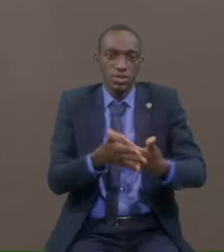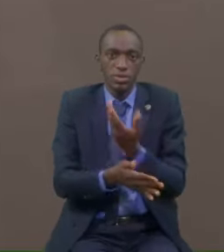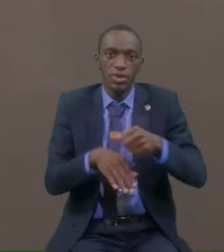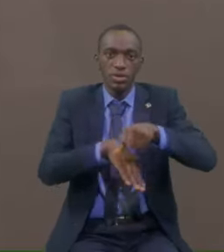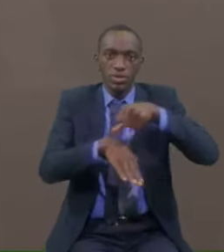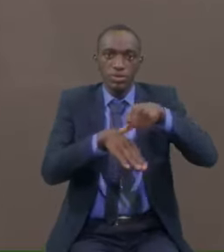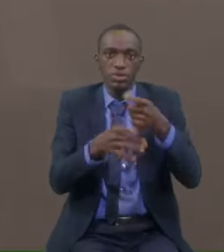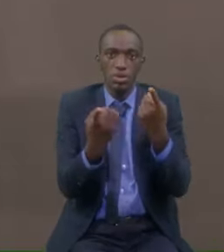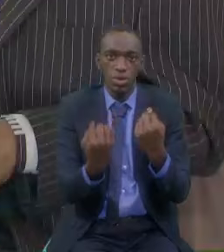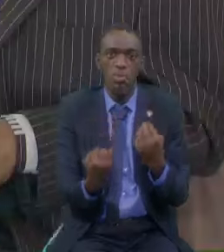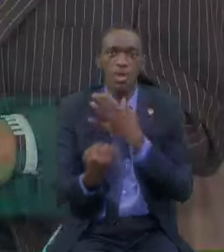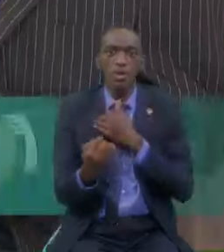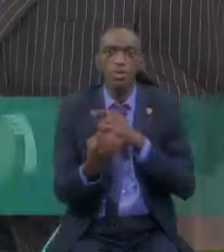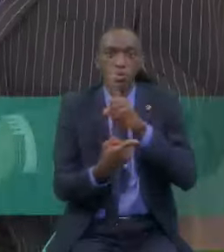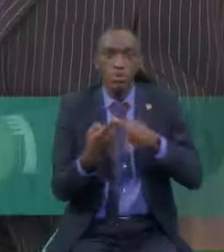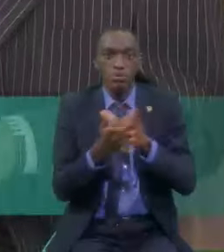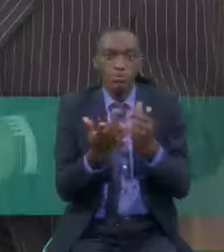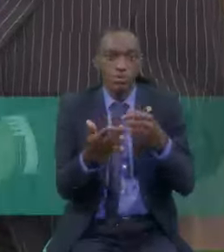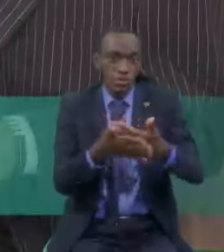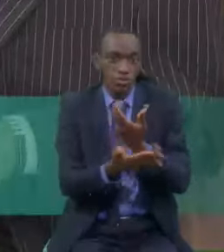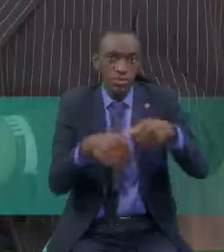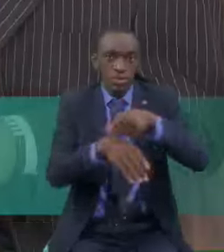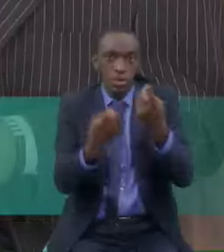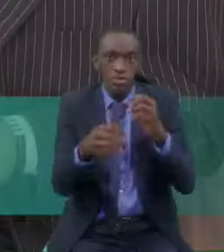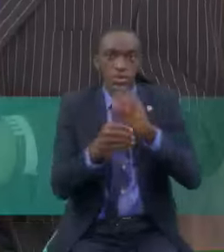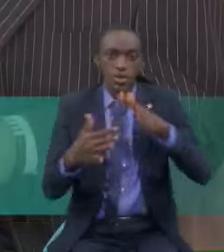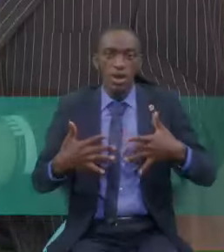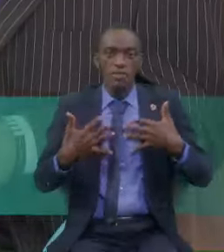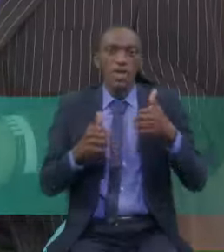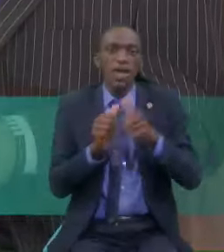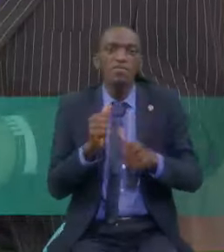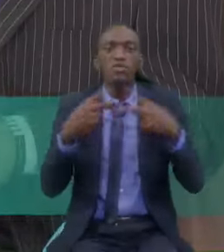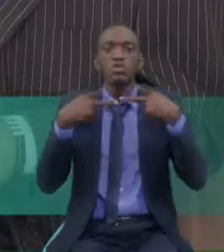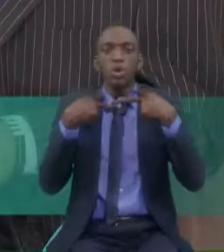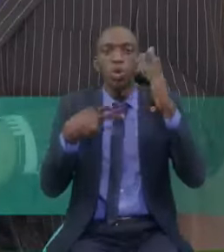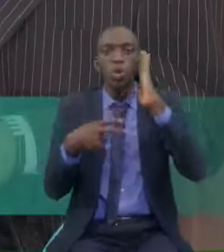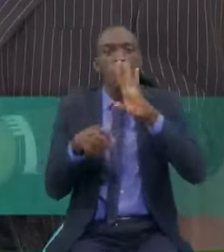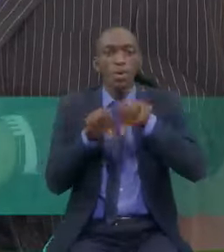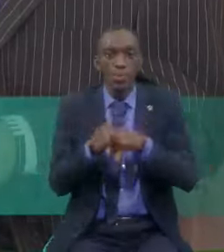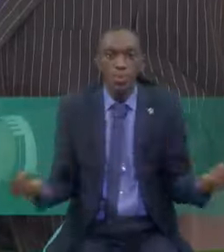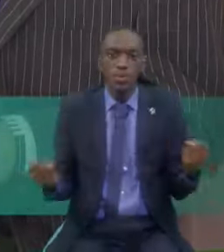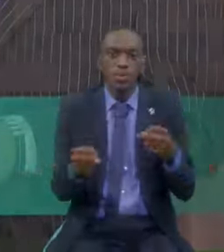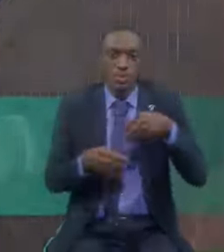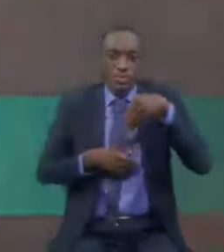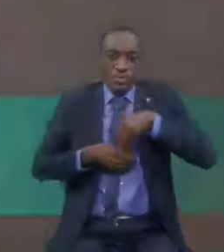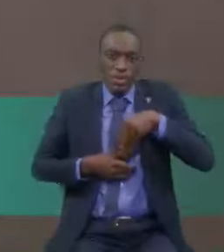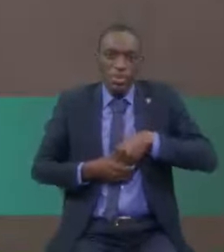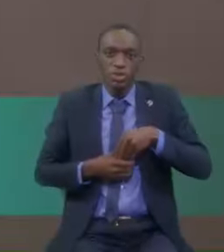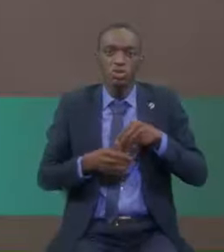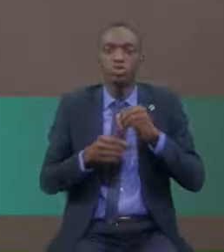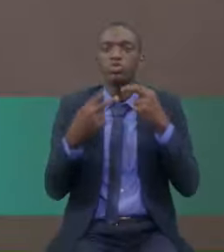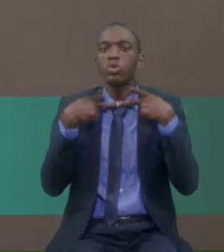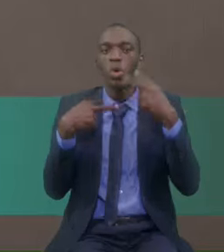every yoke will be broken. Internal yoke will be broken. External yoke will